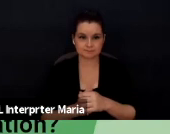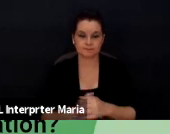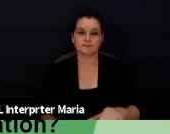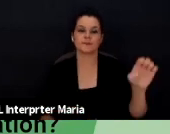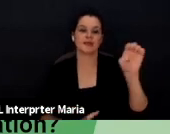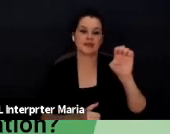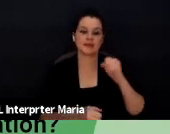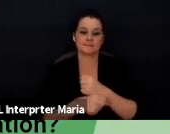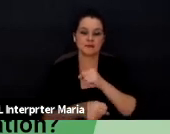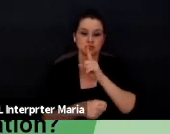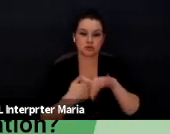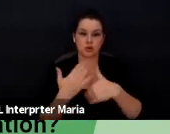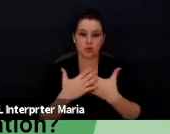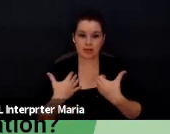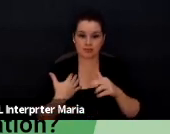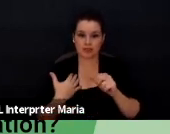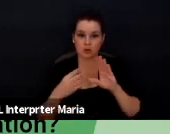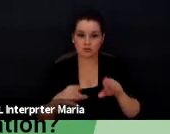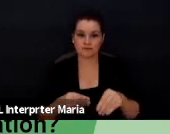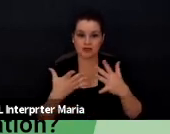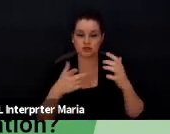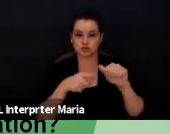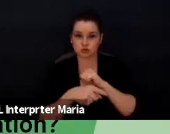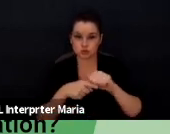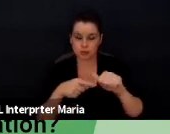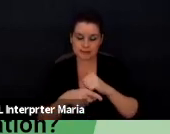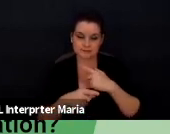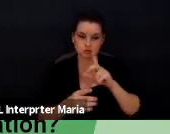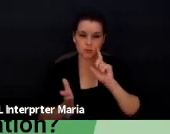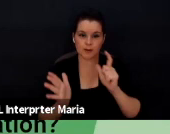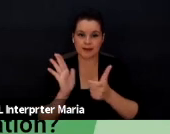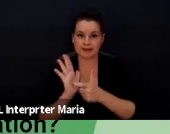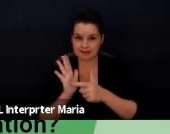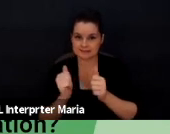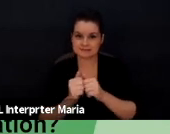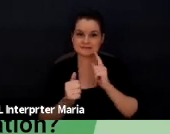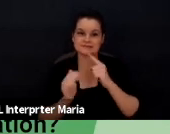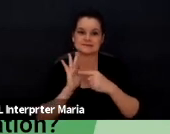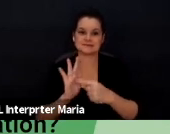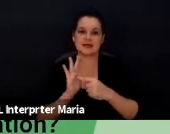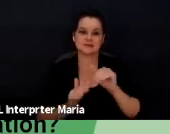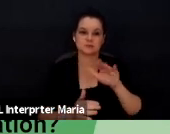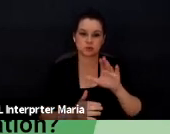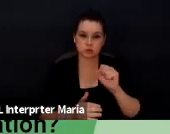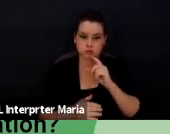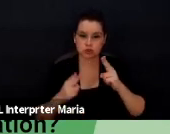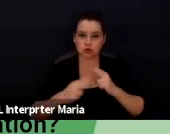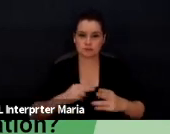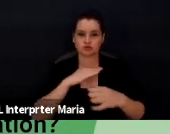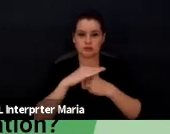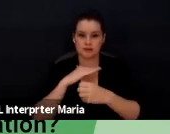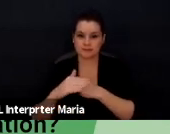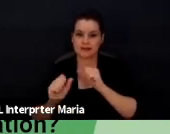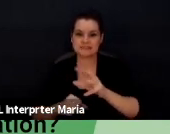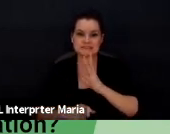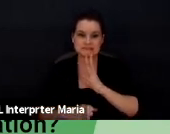E, ensure that all healthcare providers are trained to recognize the signs of abuse or human trafficking, are able to speak to survivors privately